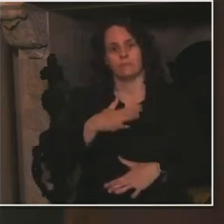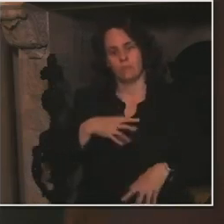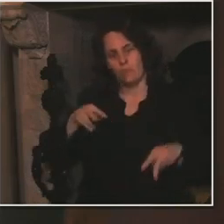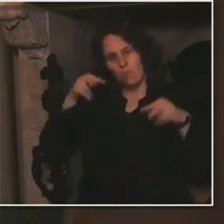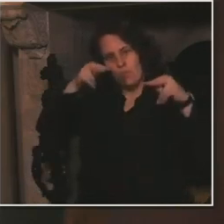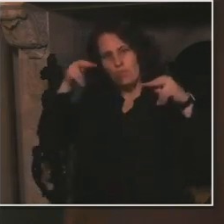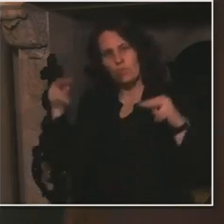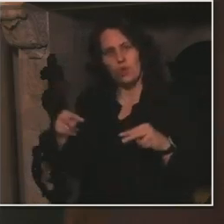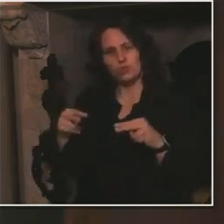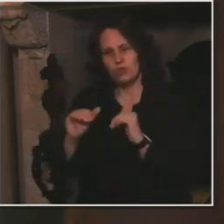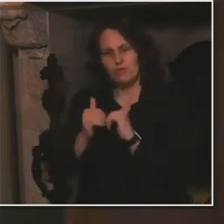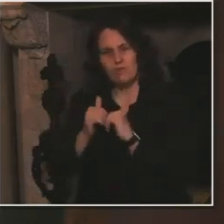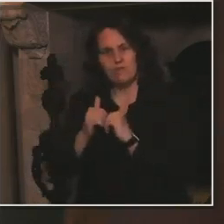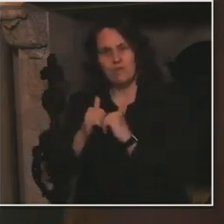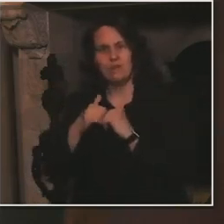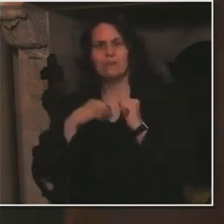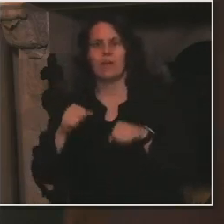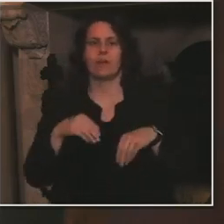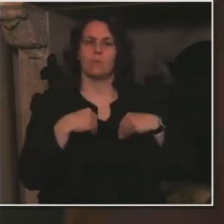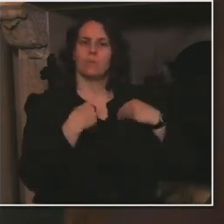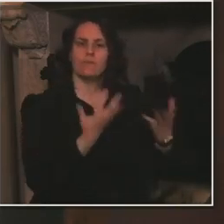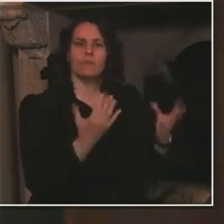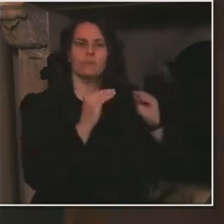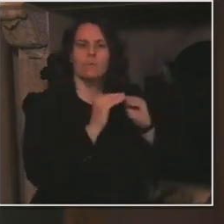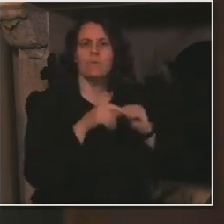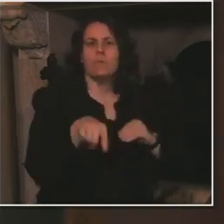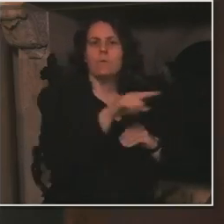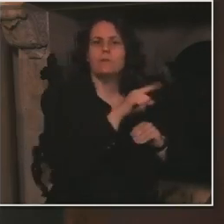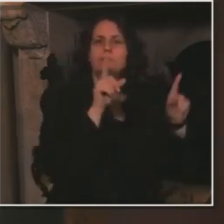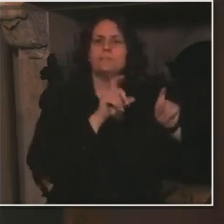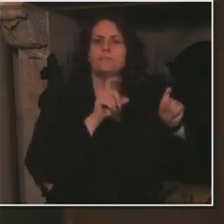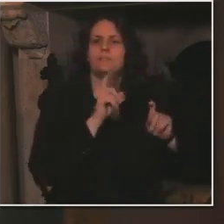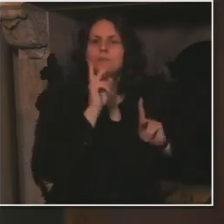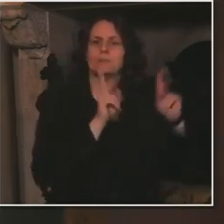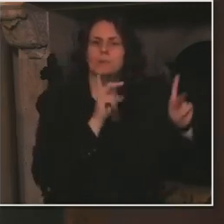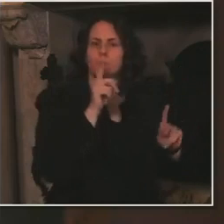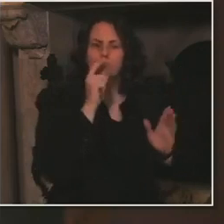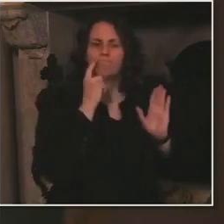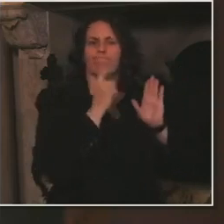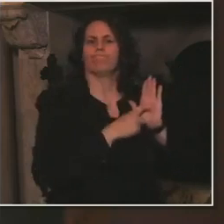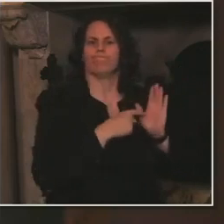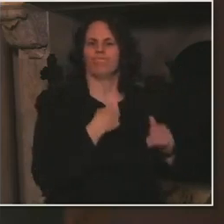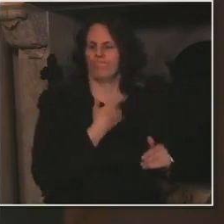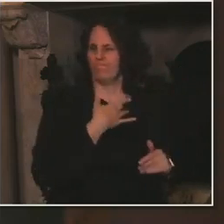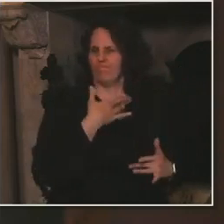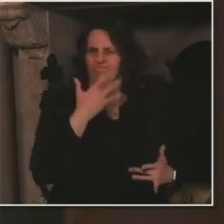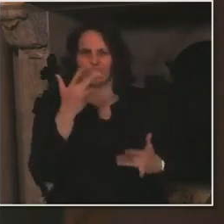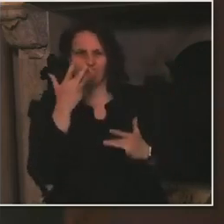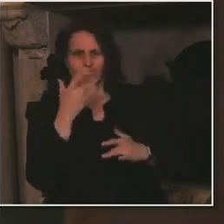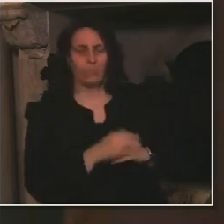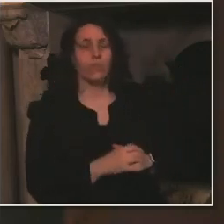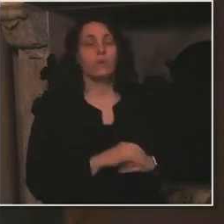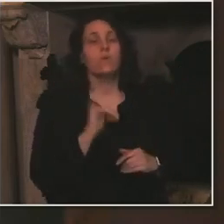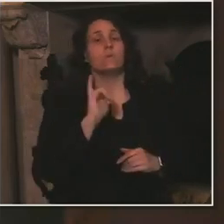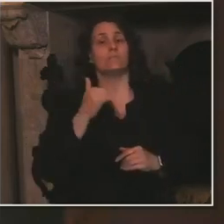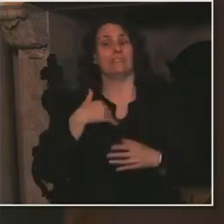and recruiting enough contact tracers to follow up on positive tests will give us the tools we need to contain this